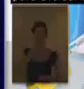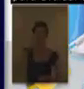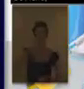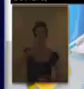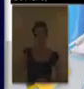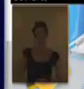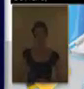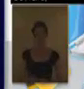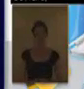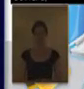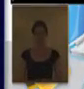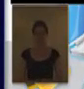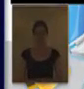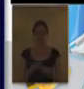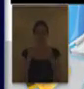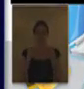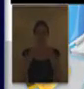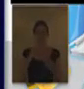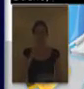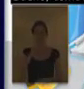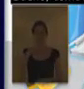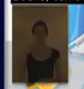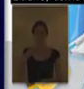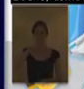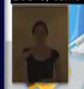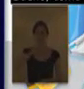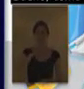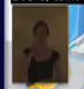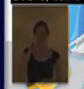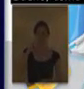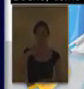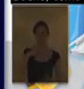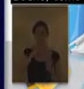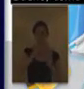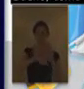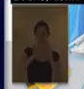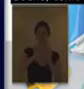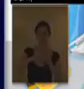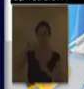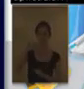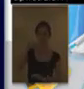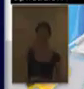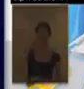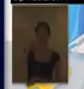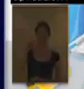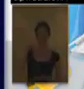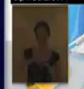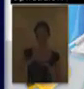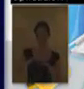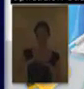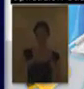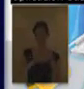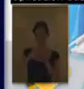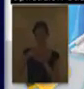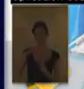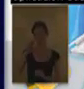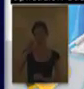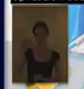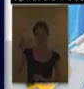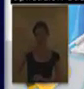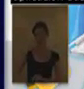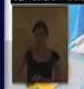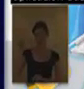in fact easy to control. Results. Well, we've got a BCI Dematic application based on